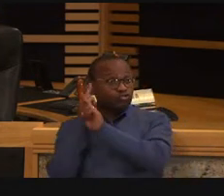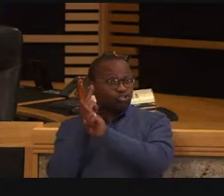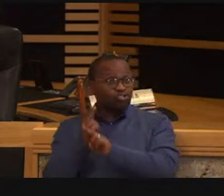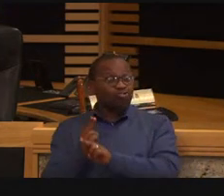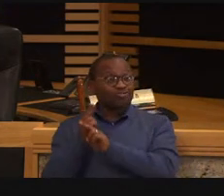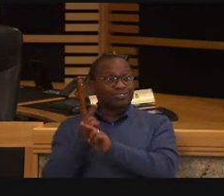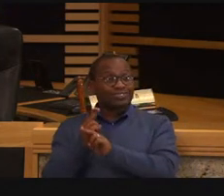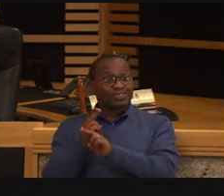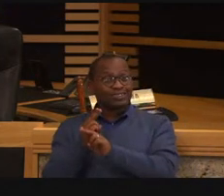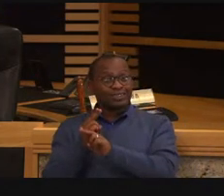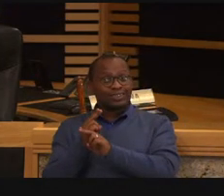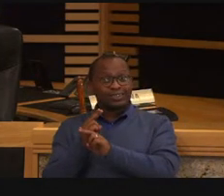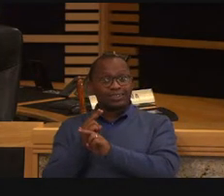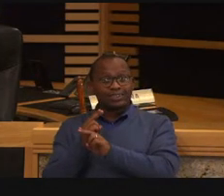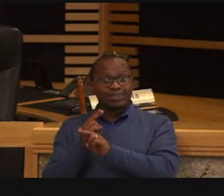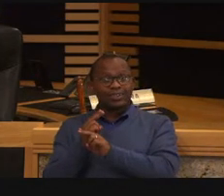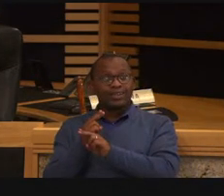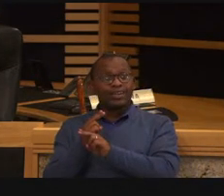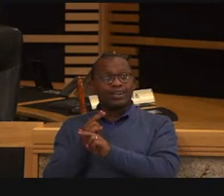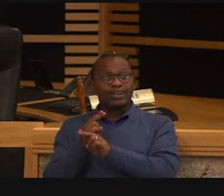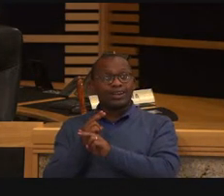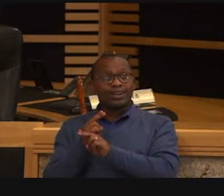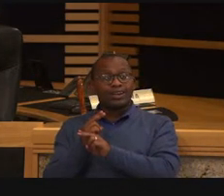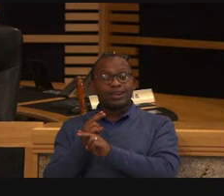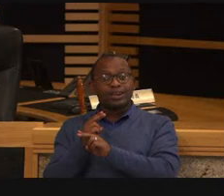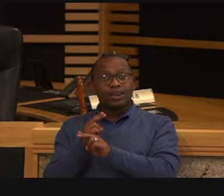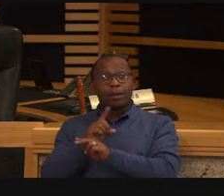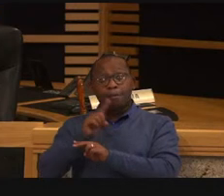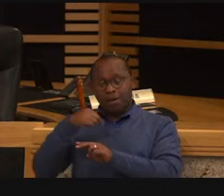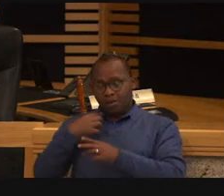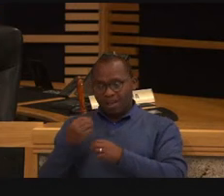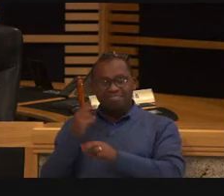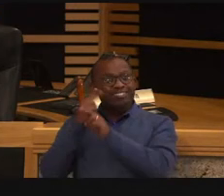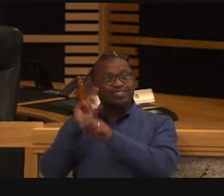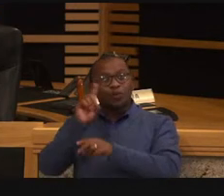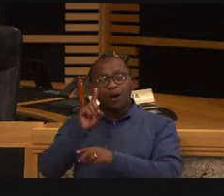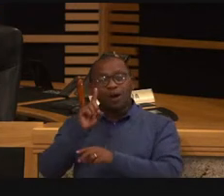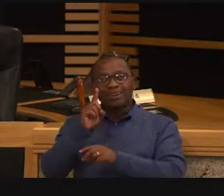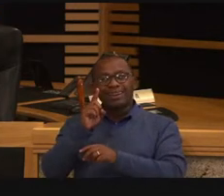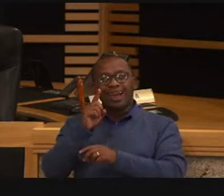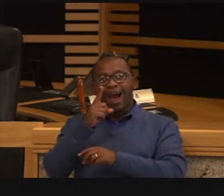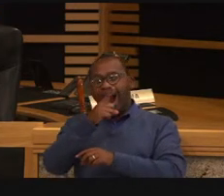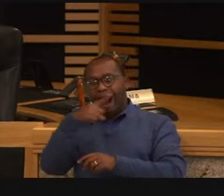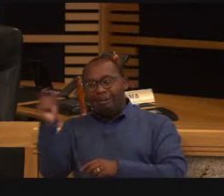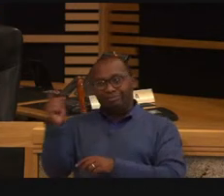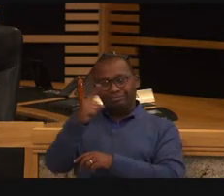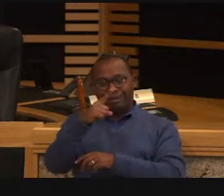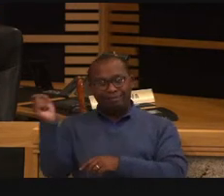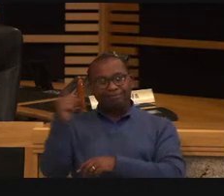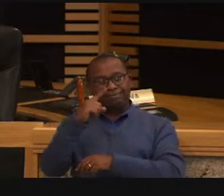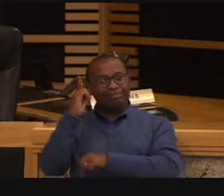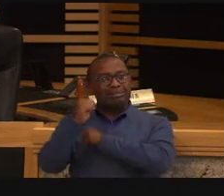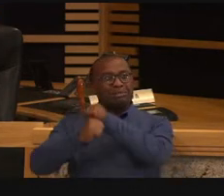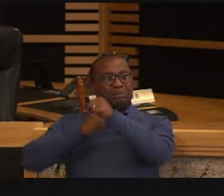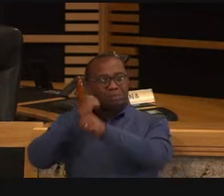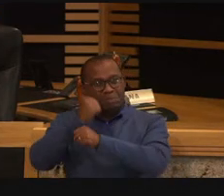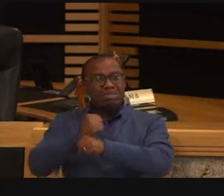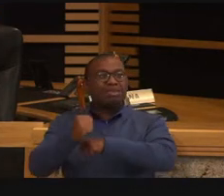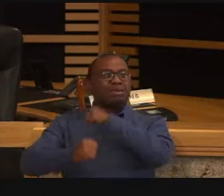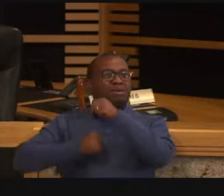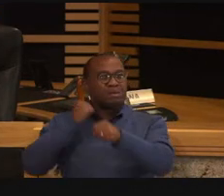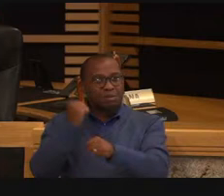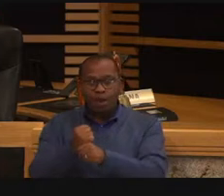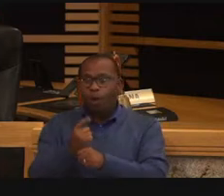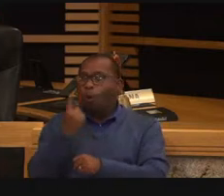Yes, centenary. Yes, siphetheke kakubi kweliso. Indlela inye isiye ebhulweni elinye